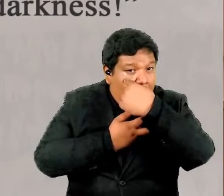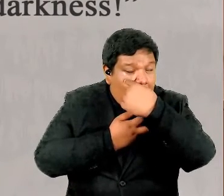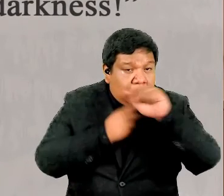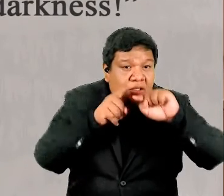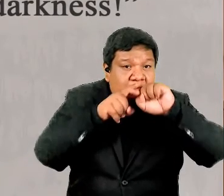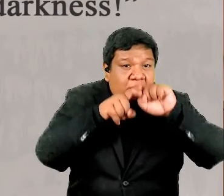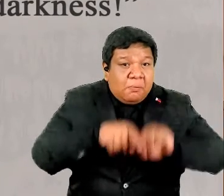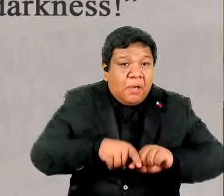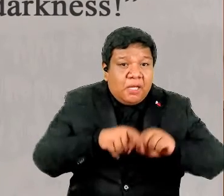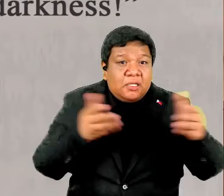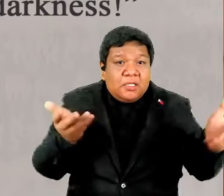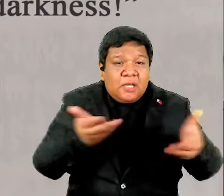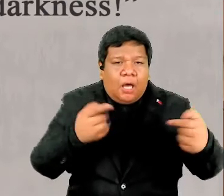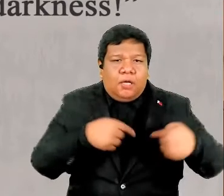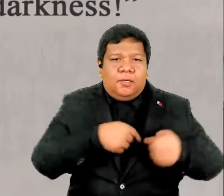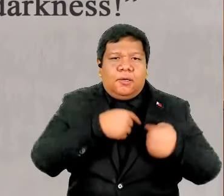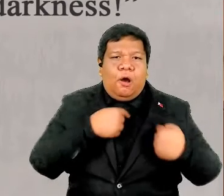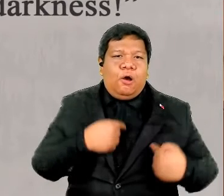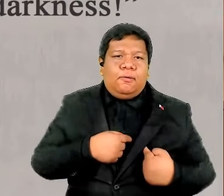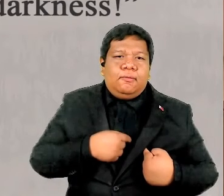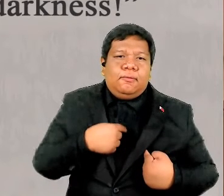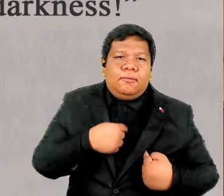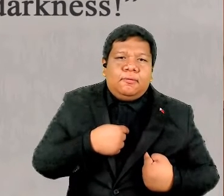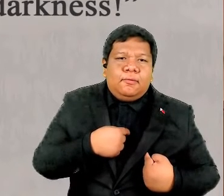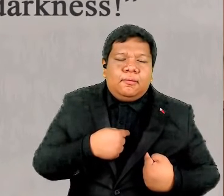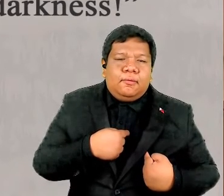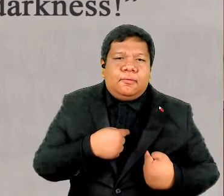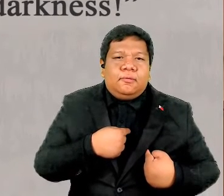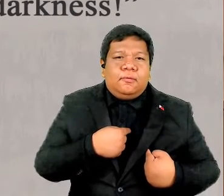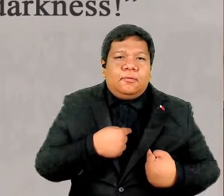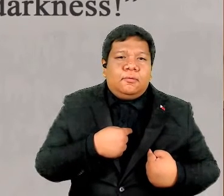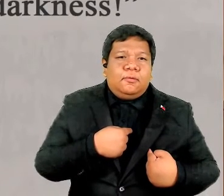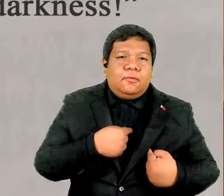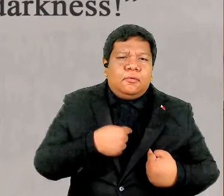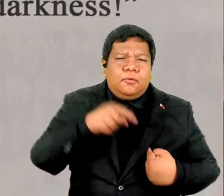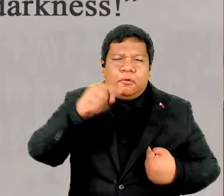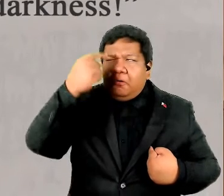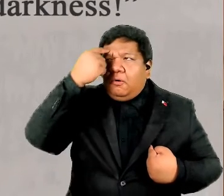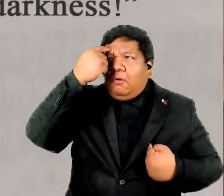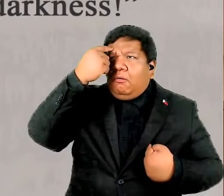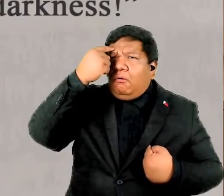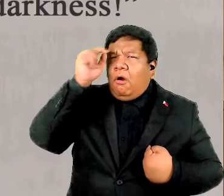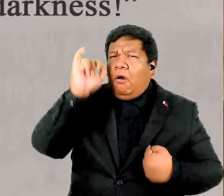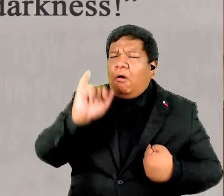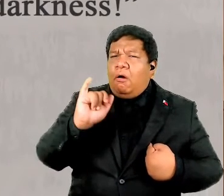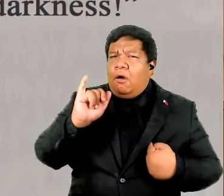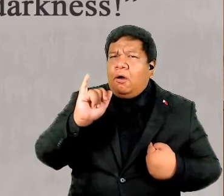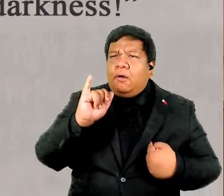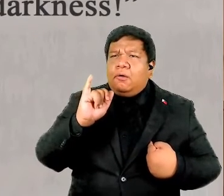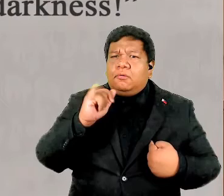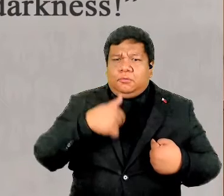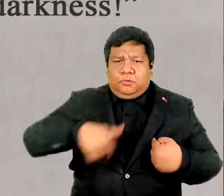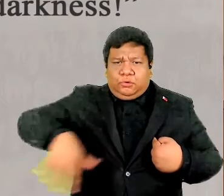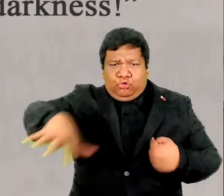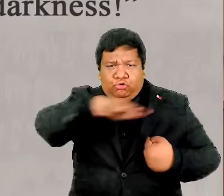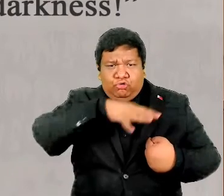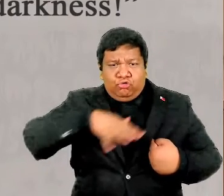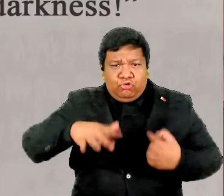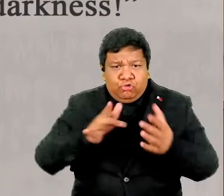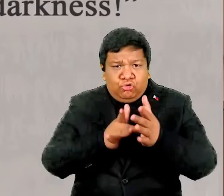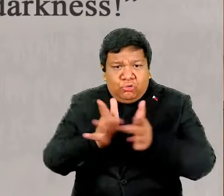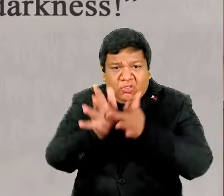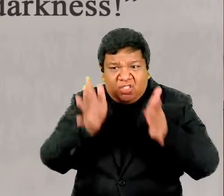are dependent on the health of the heart. That is why magtataka po tayo na kahit sa loob ng ating Christian